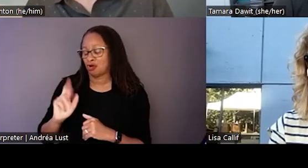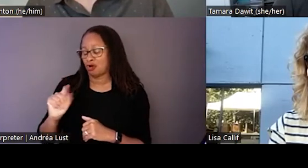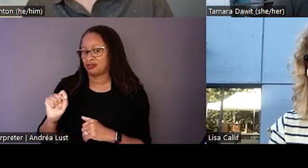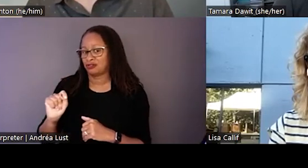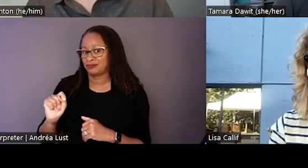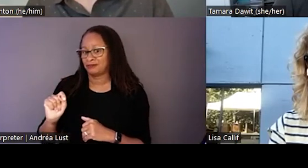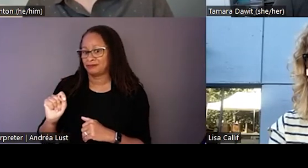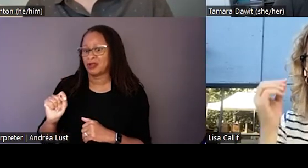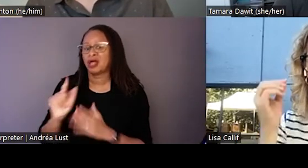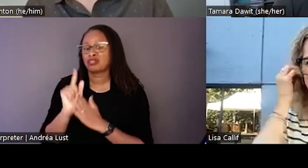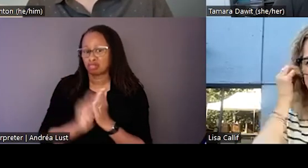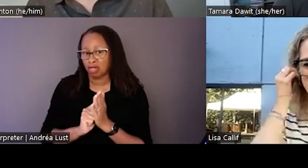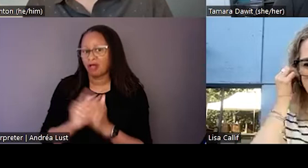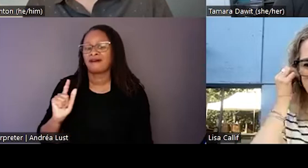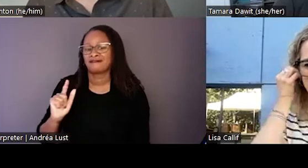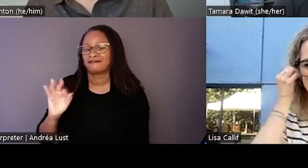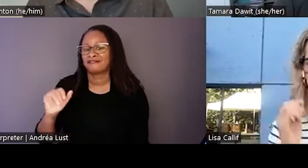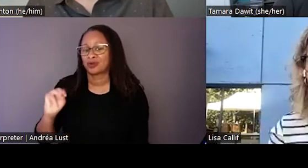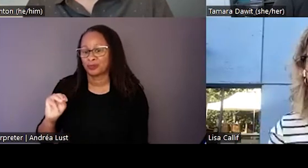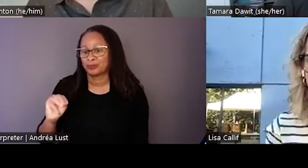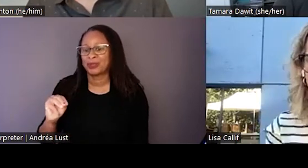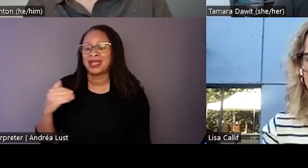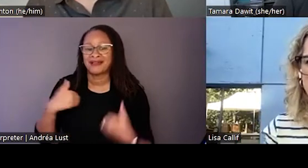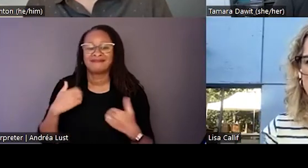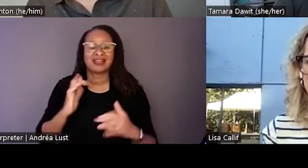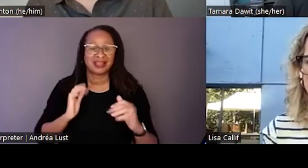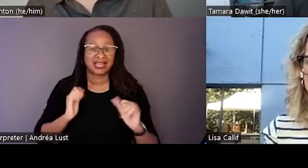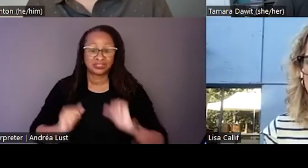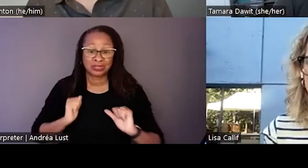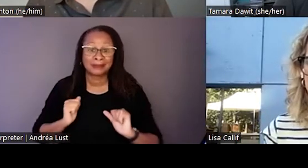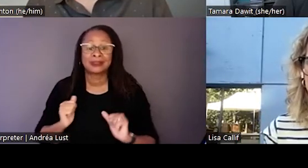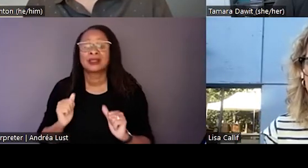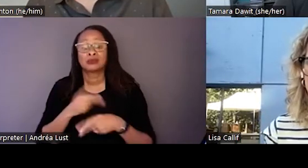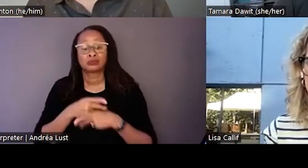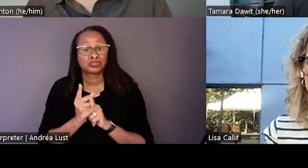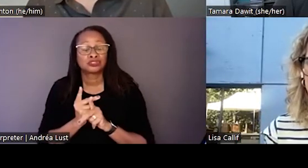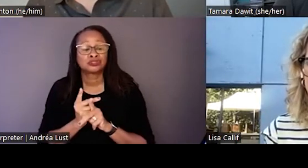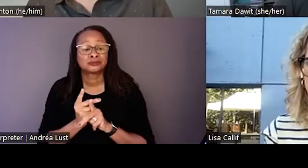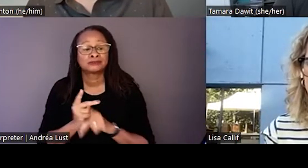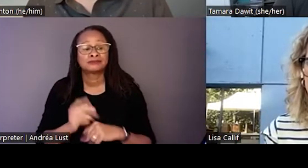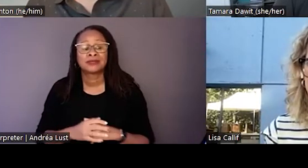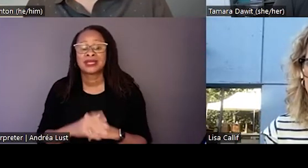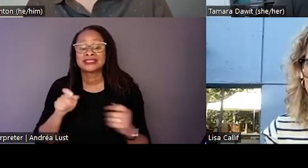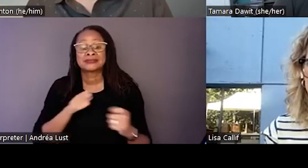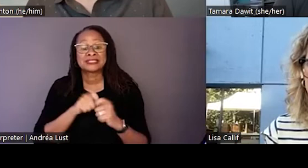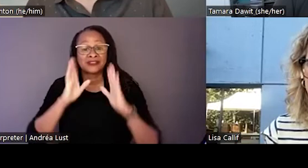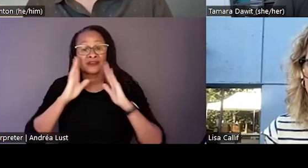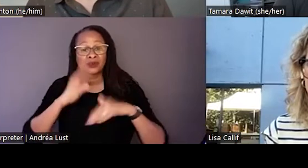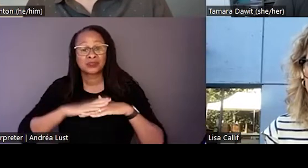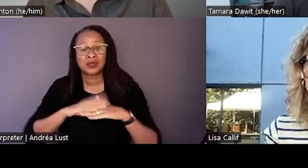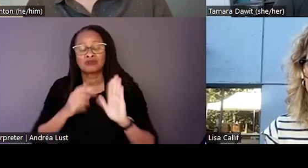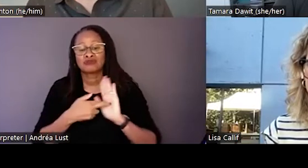law firm, but dealing with a lot of entertainment productions, especially specialized in